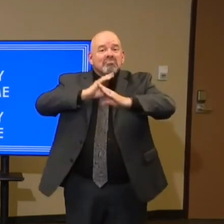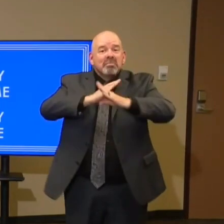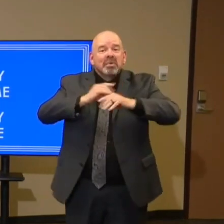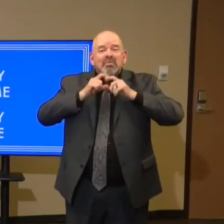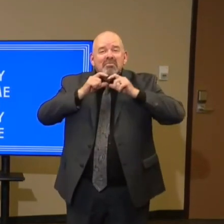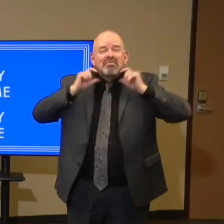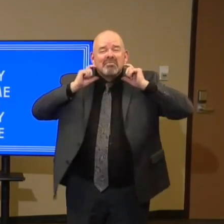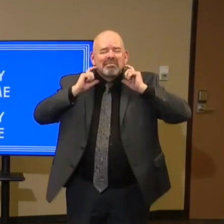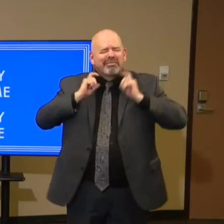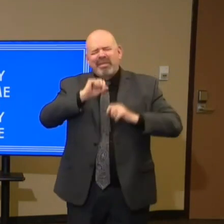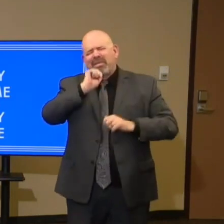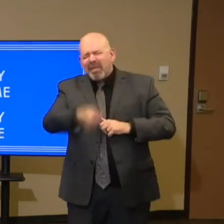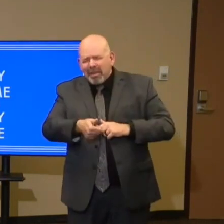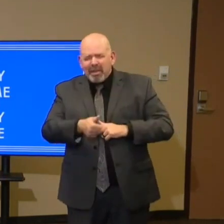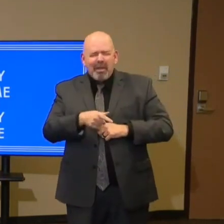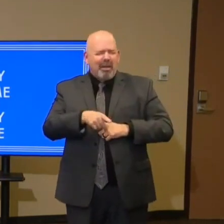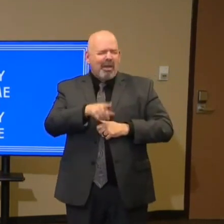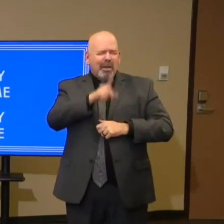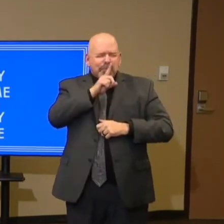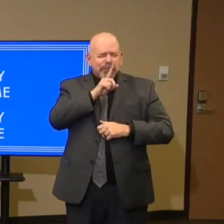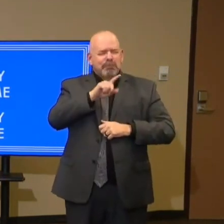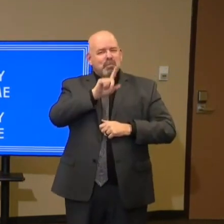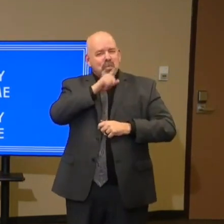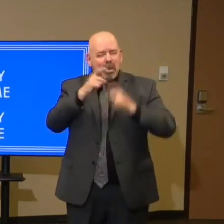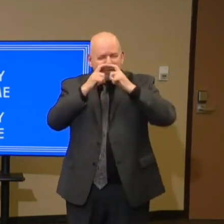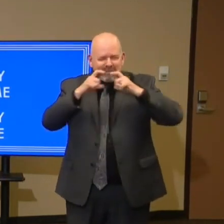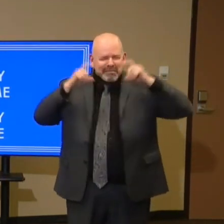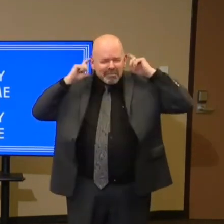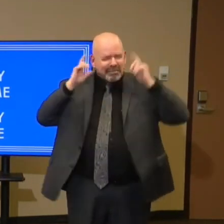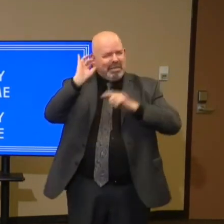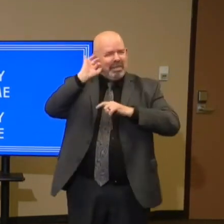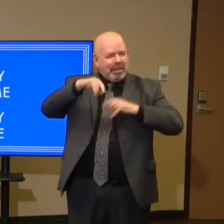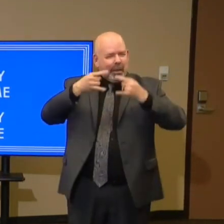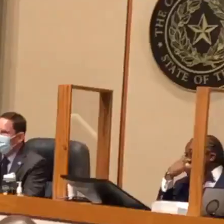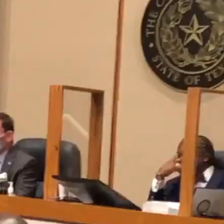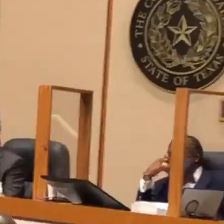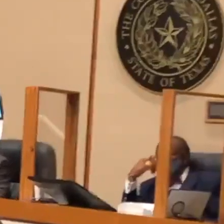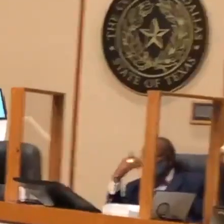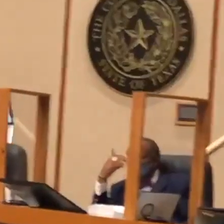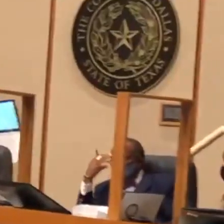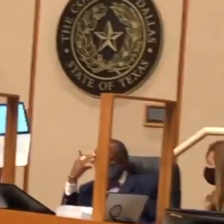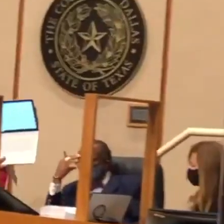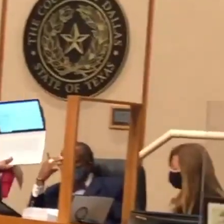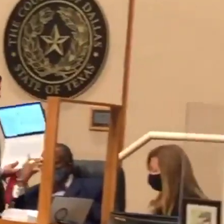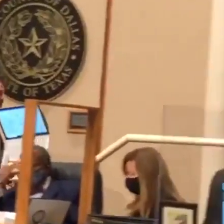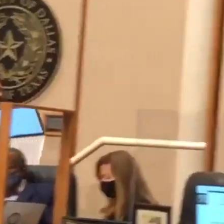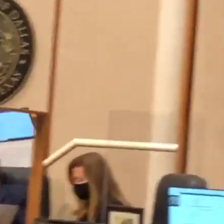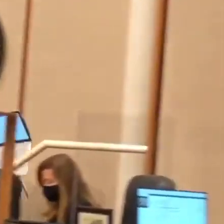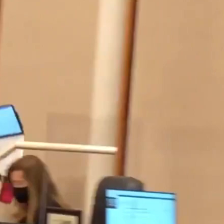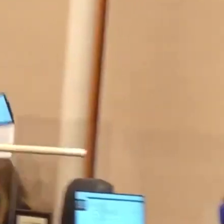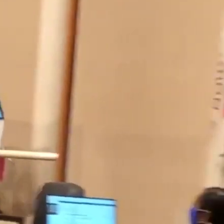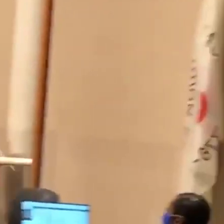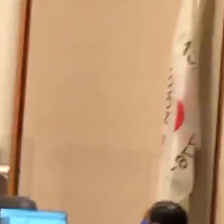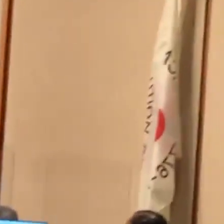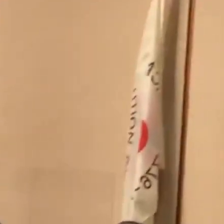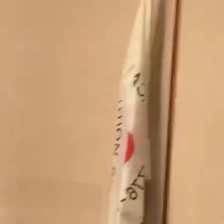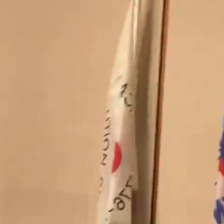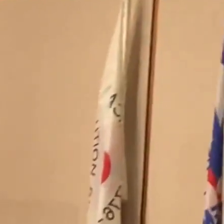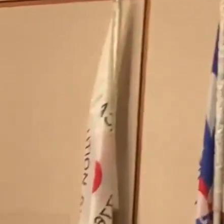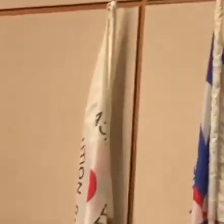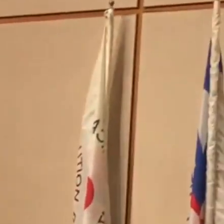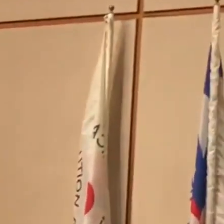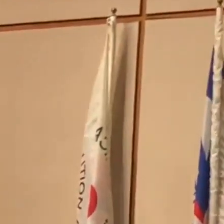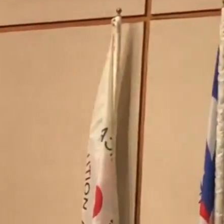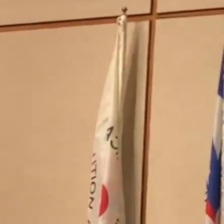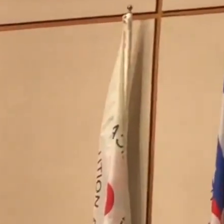if Price is questioning Jenkins' behavior, you know it has to be bad. And it is. Here's Jenkins kicking out fellow Commissioner J.J. Koch